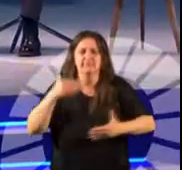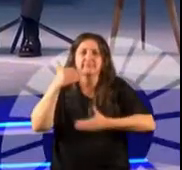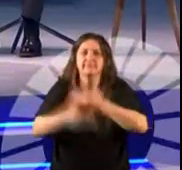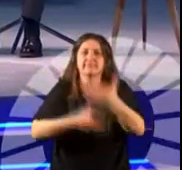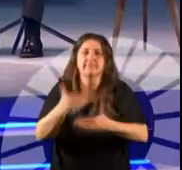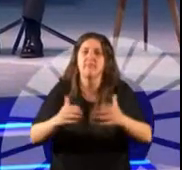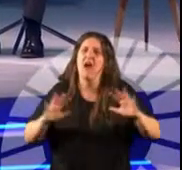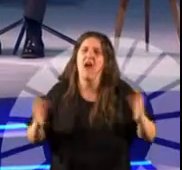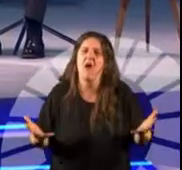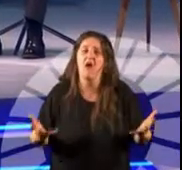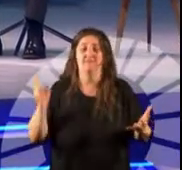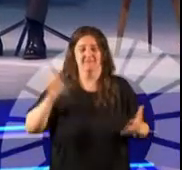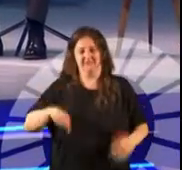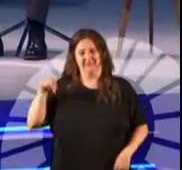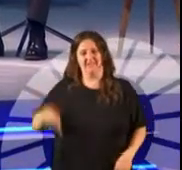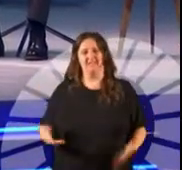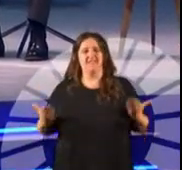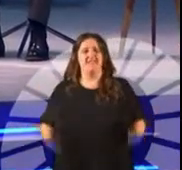and